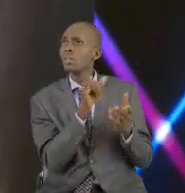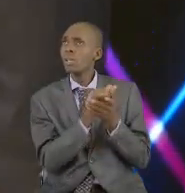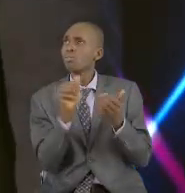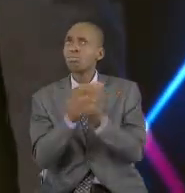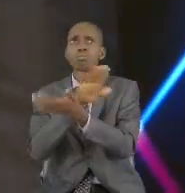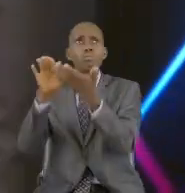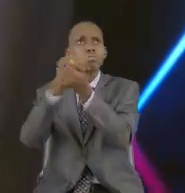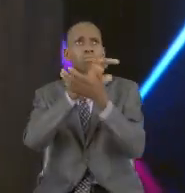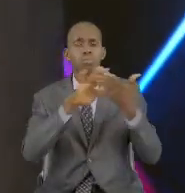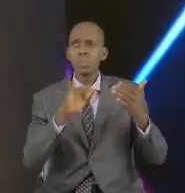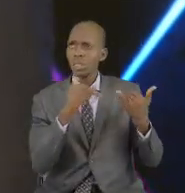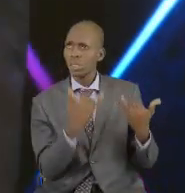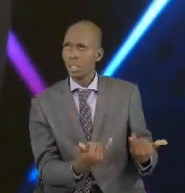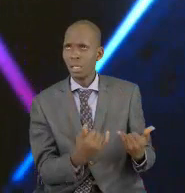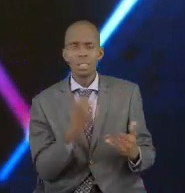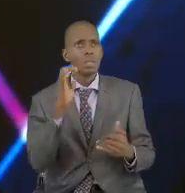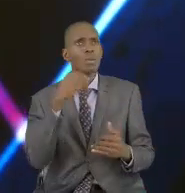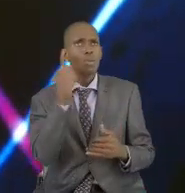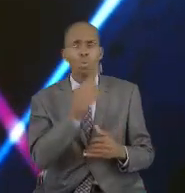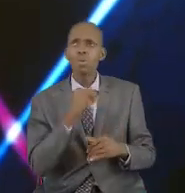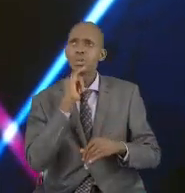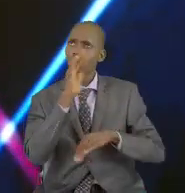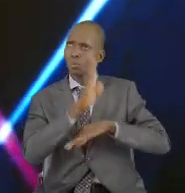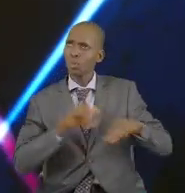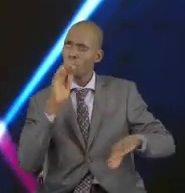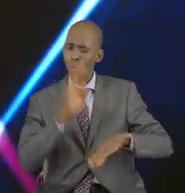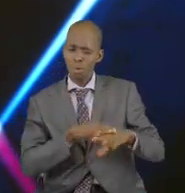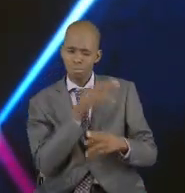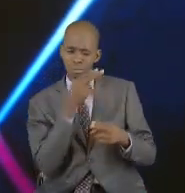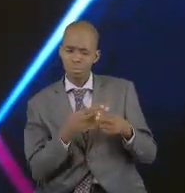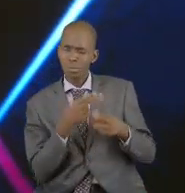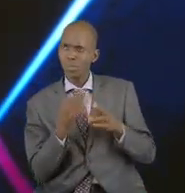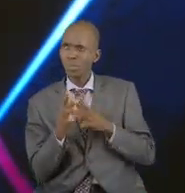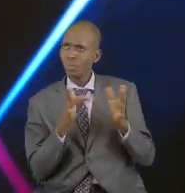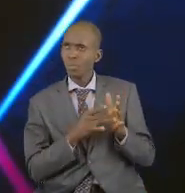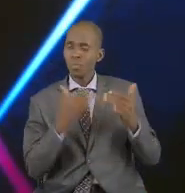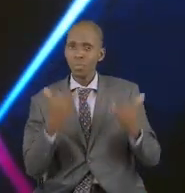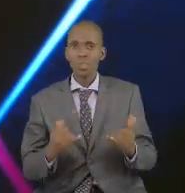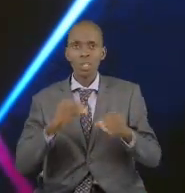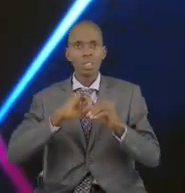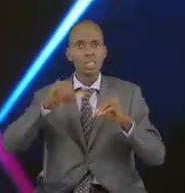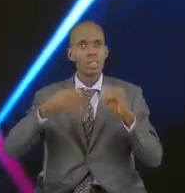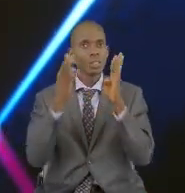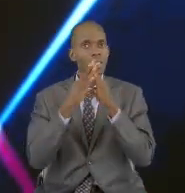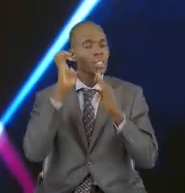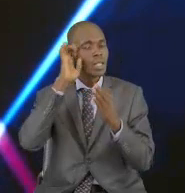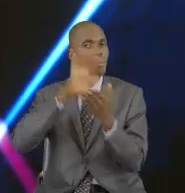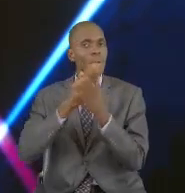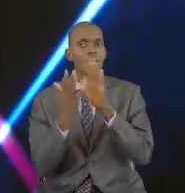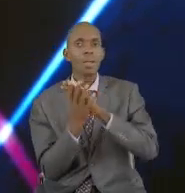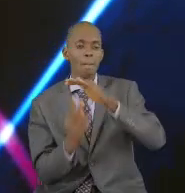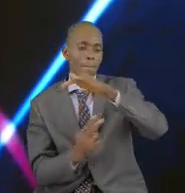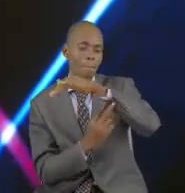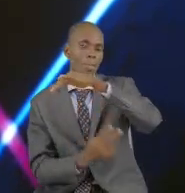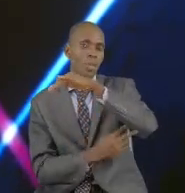which called on this name in Jerusalem and came hither, that for that